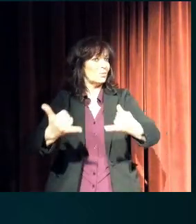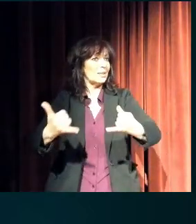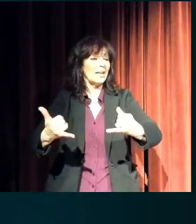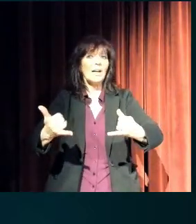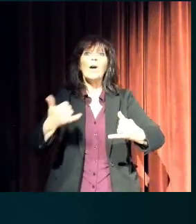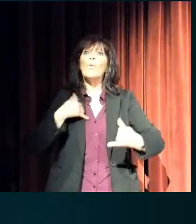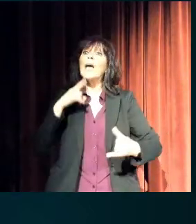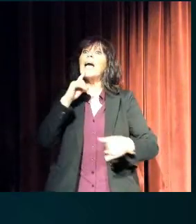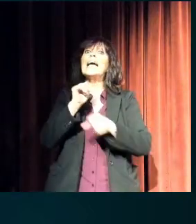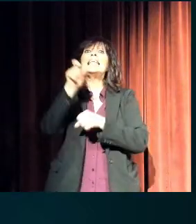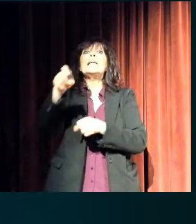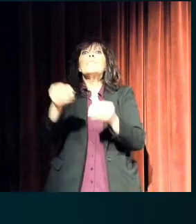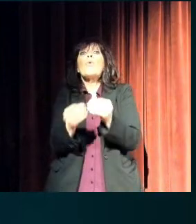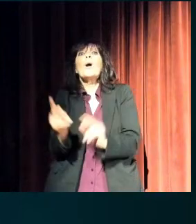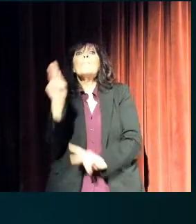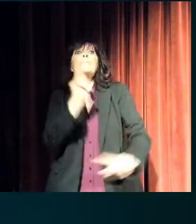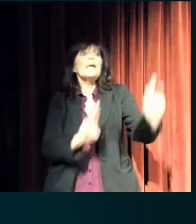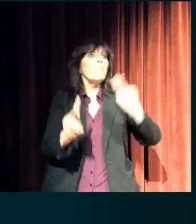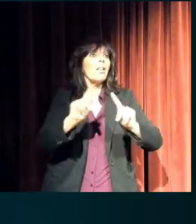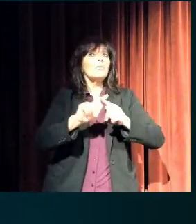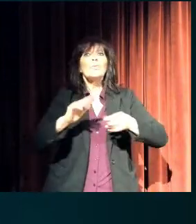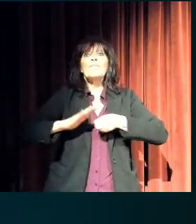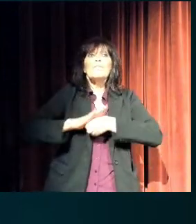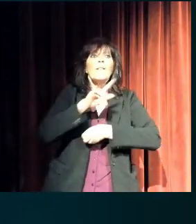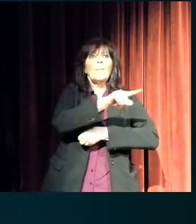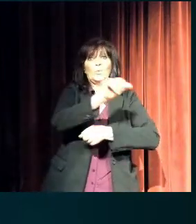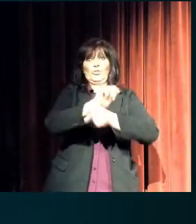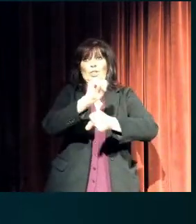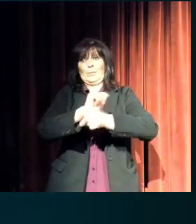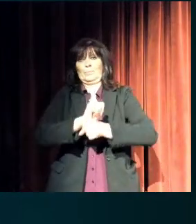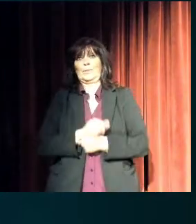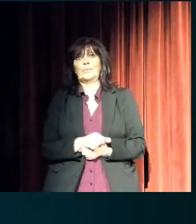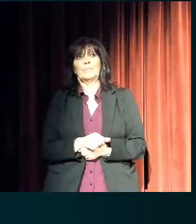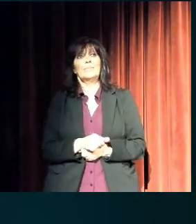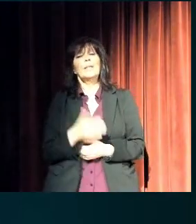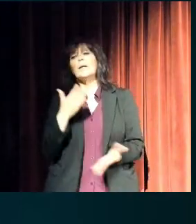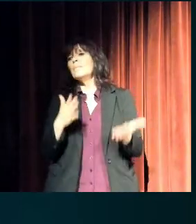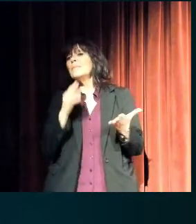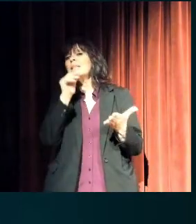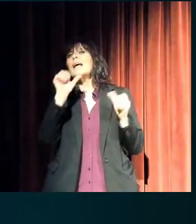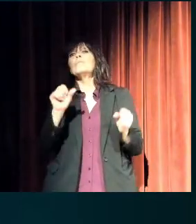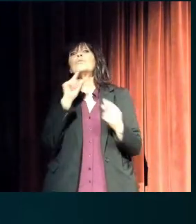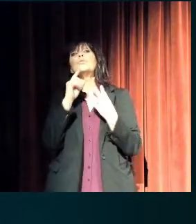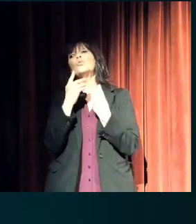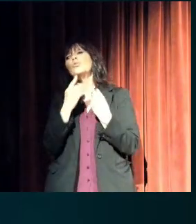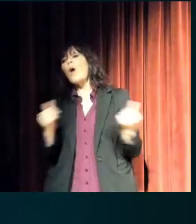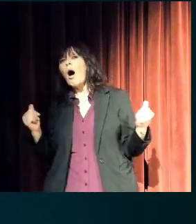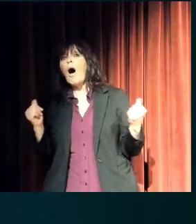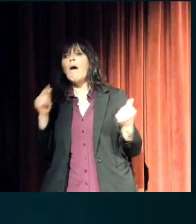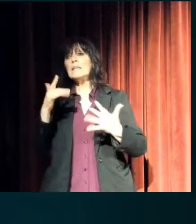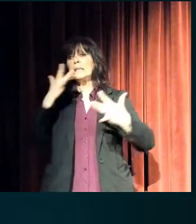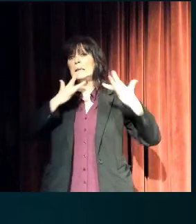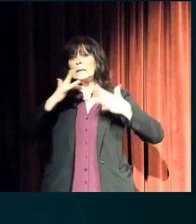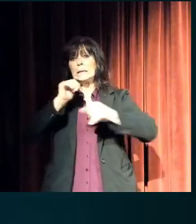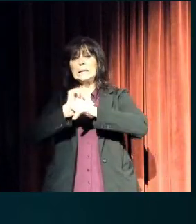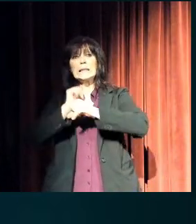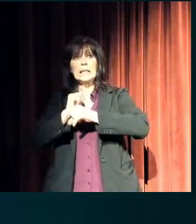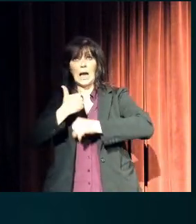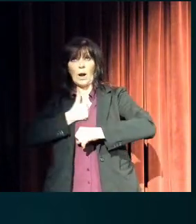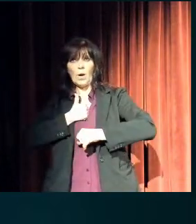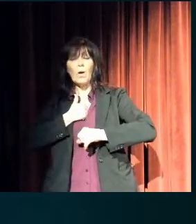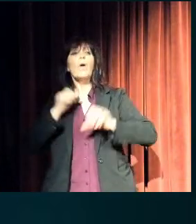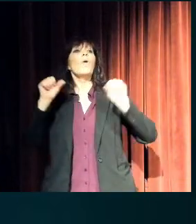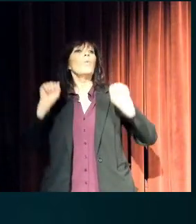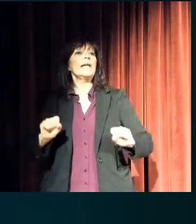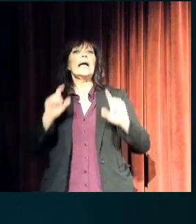We actually need more people to fill those jobs. While we may not be able to solve the labor shortage on our own, we